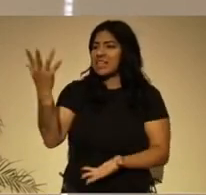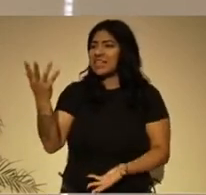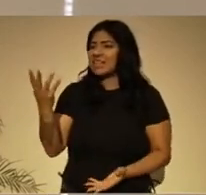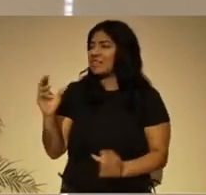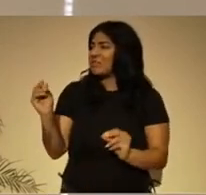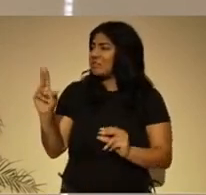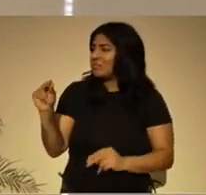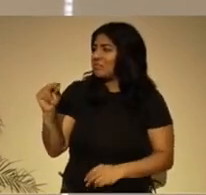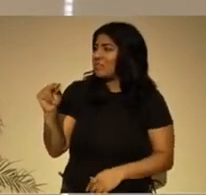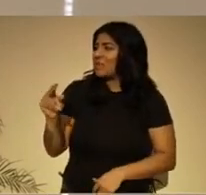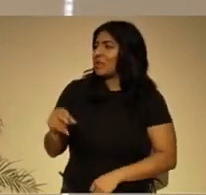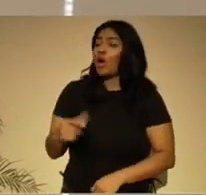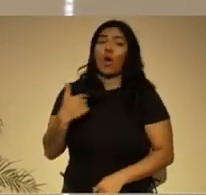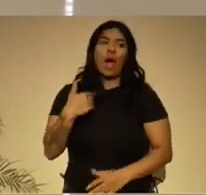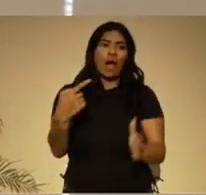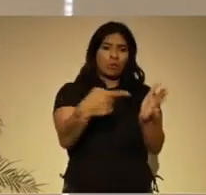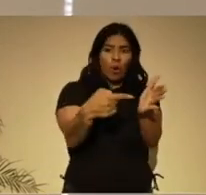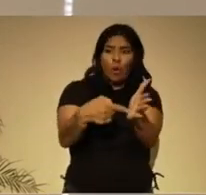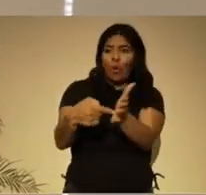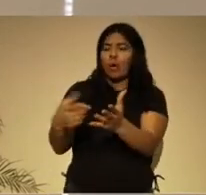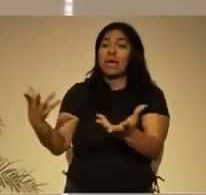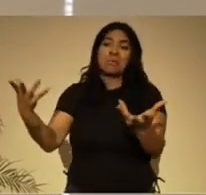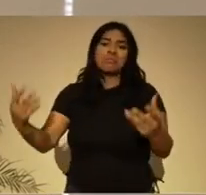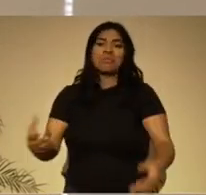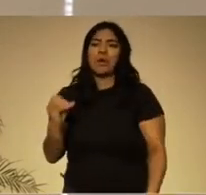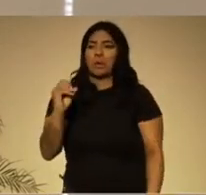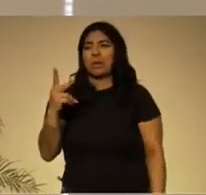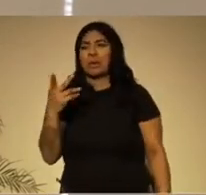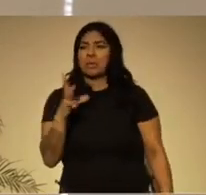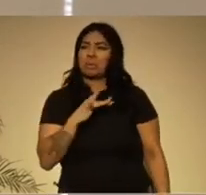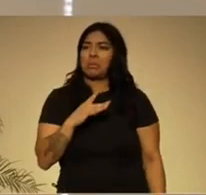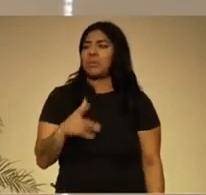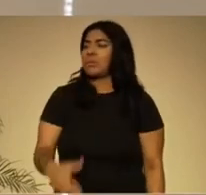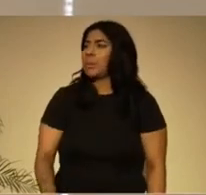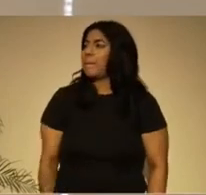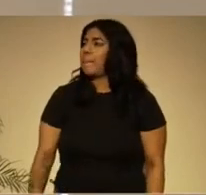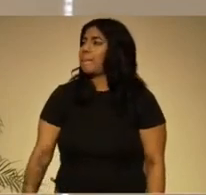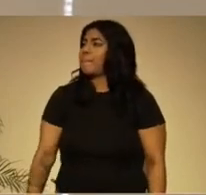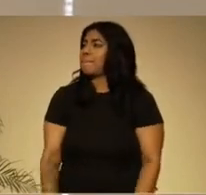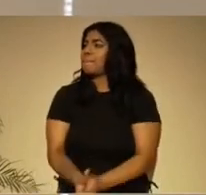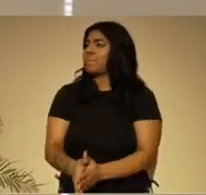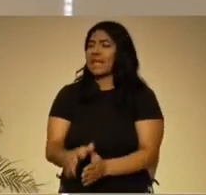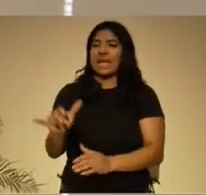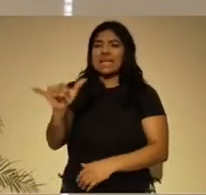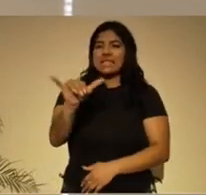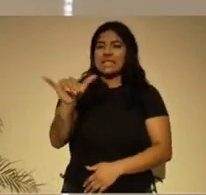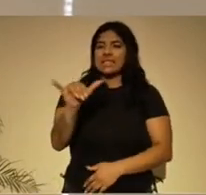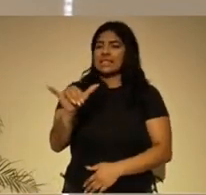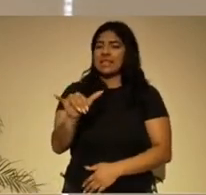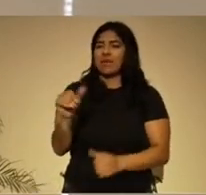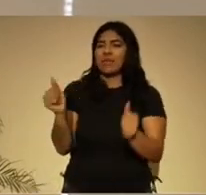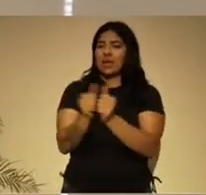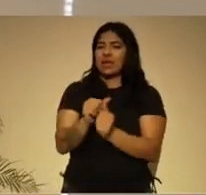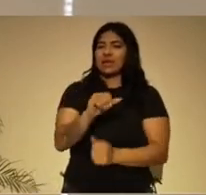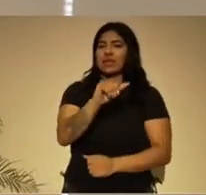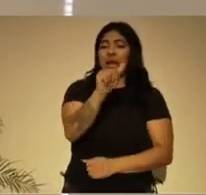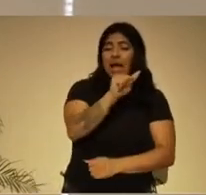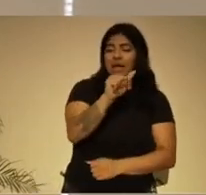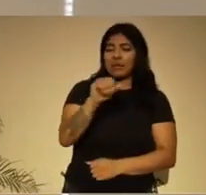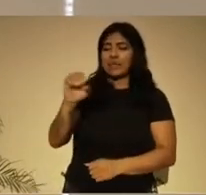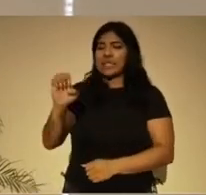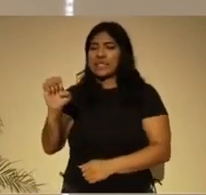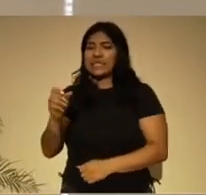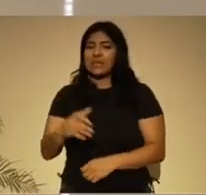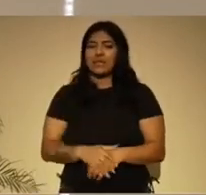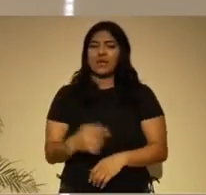No, we got this. All right, well, this is what we're working with. It's the same with Adam and Eve. We